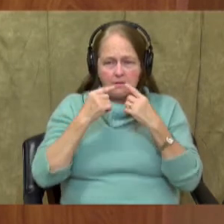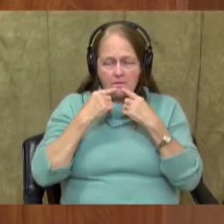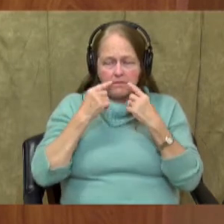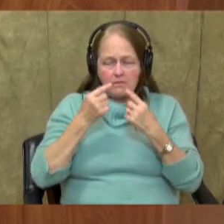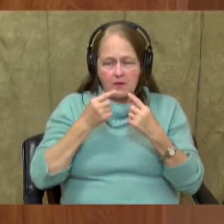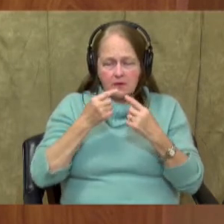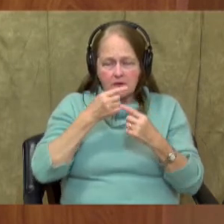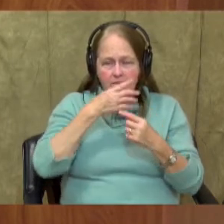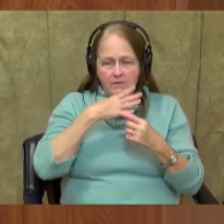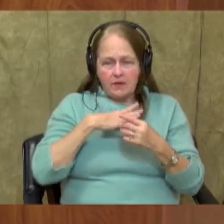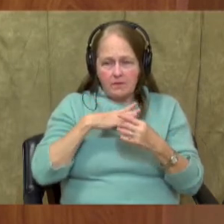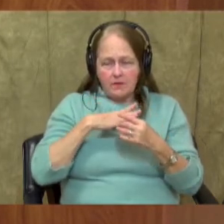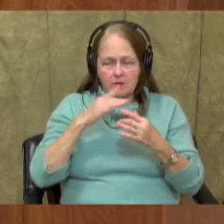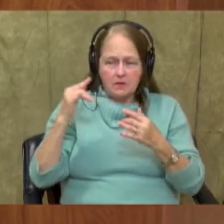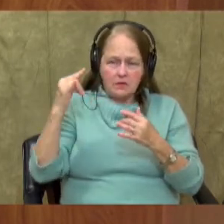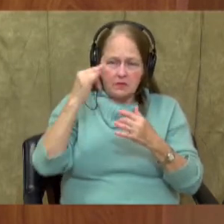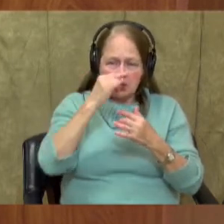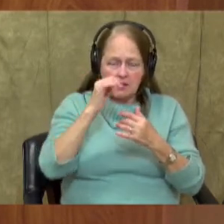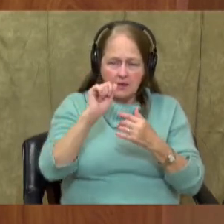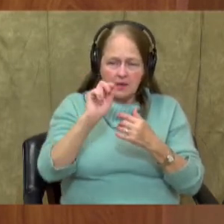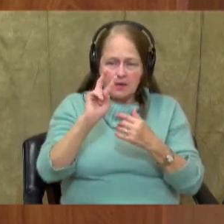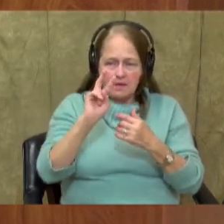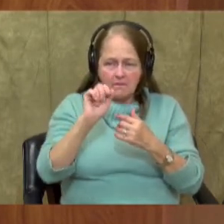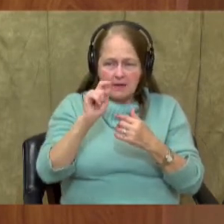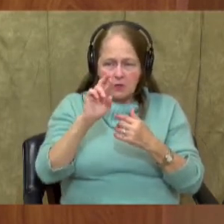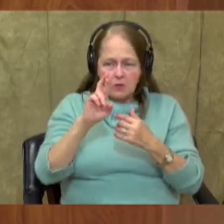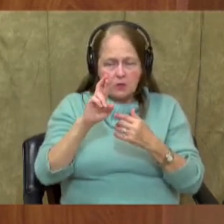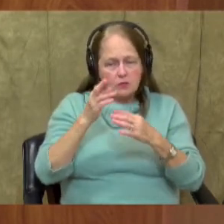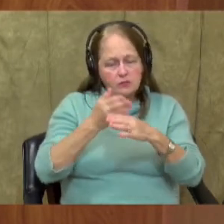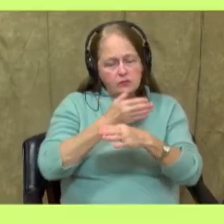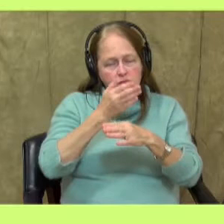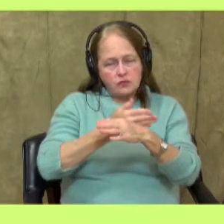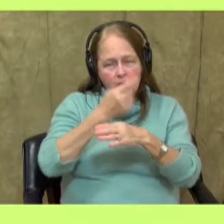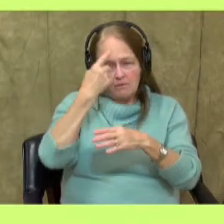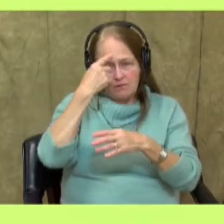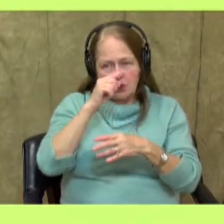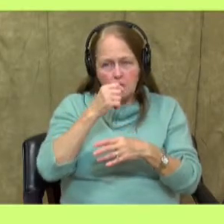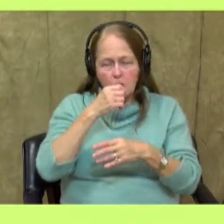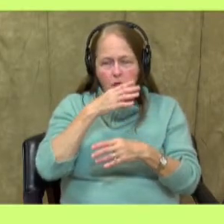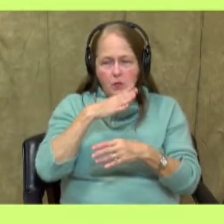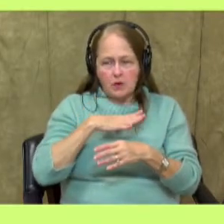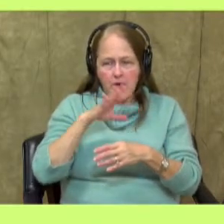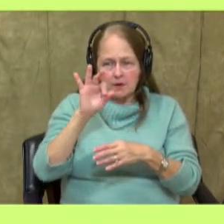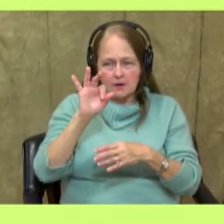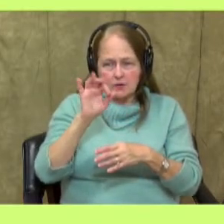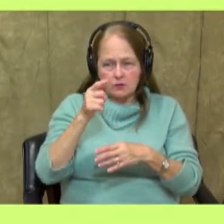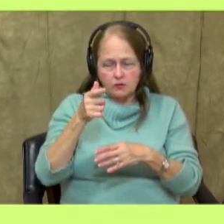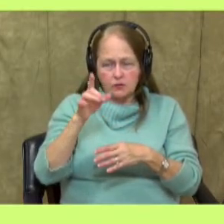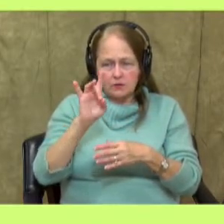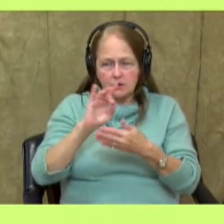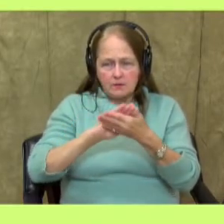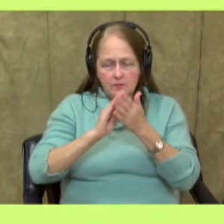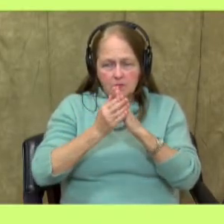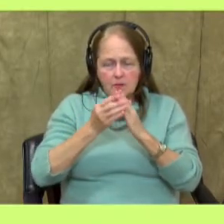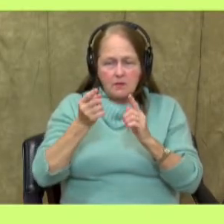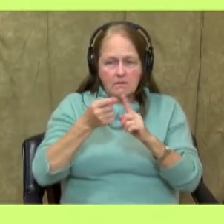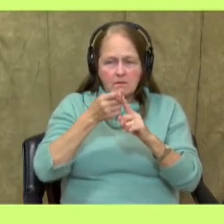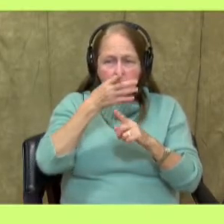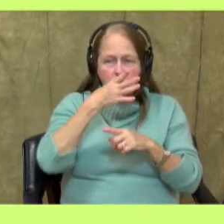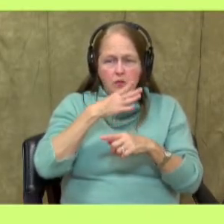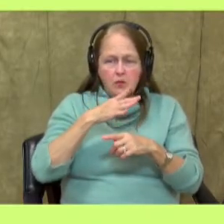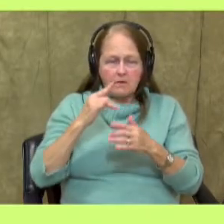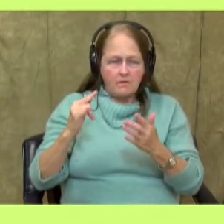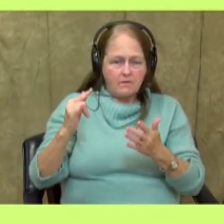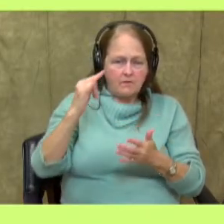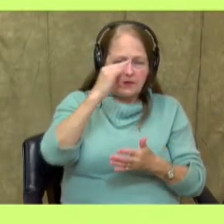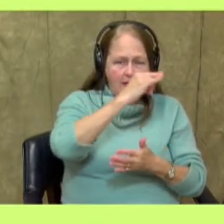female aviator, Amelia Earhart did much to advance equality for women. In 1928, she became the first woman to fly